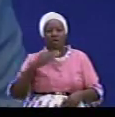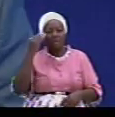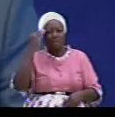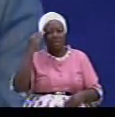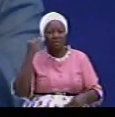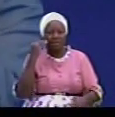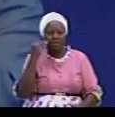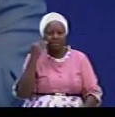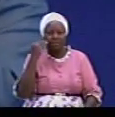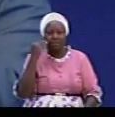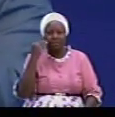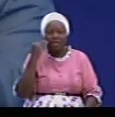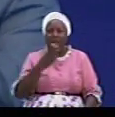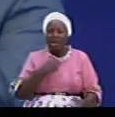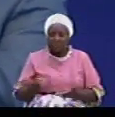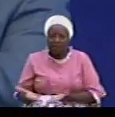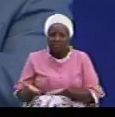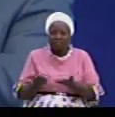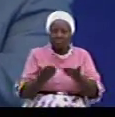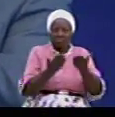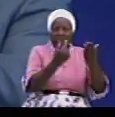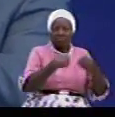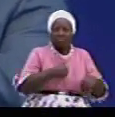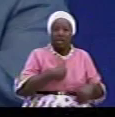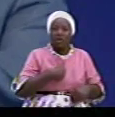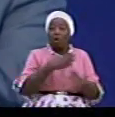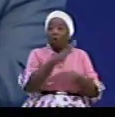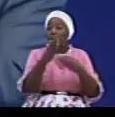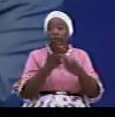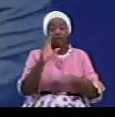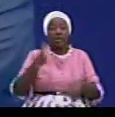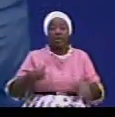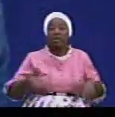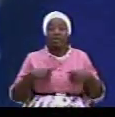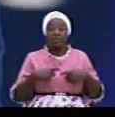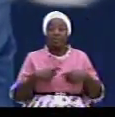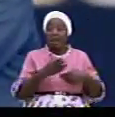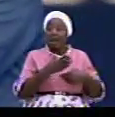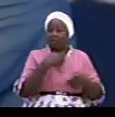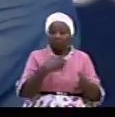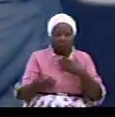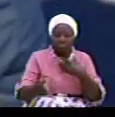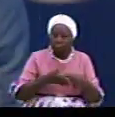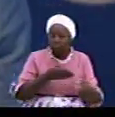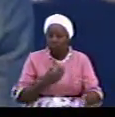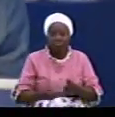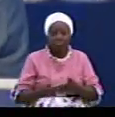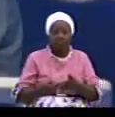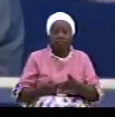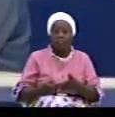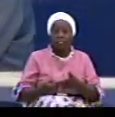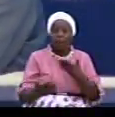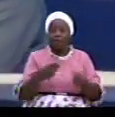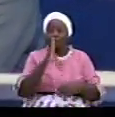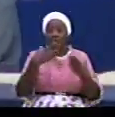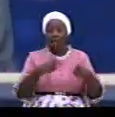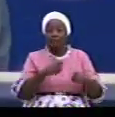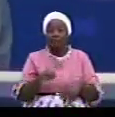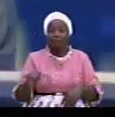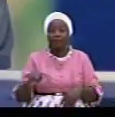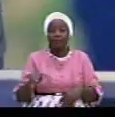and carry me all through life, and whatever may be happening